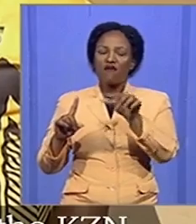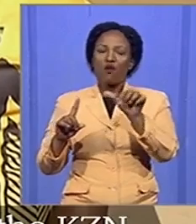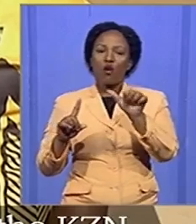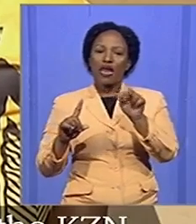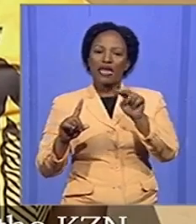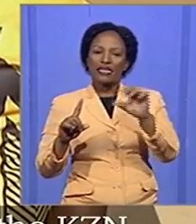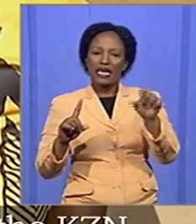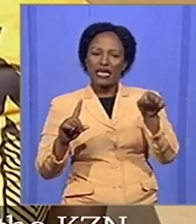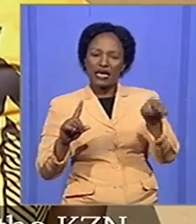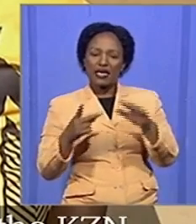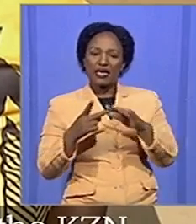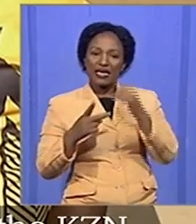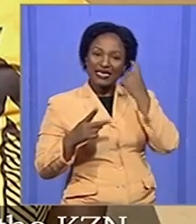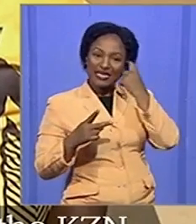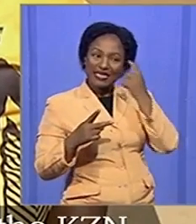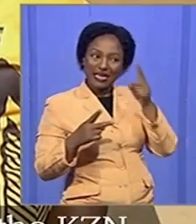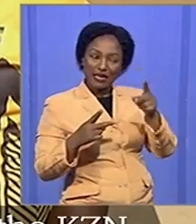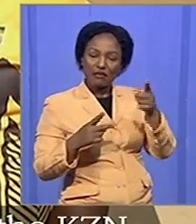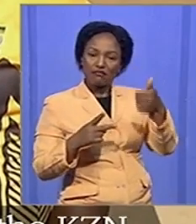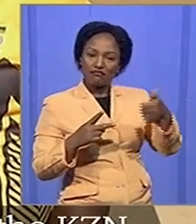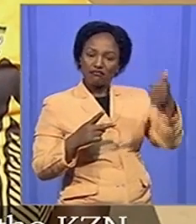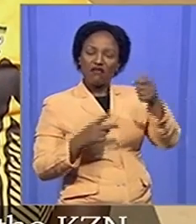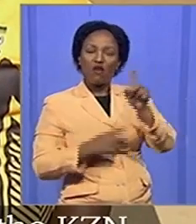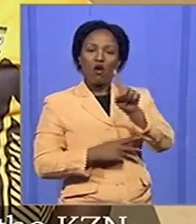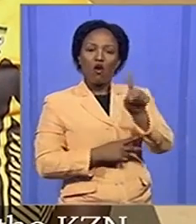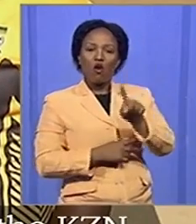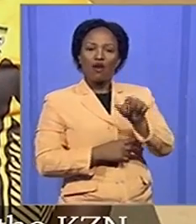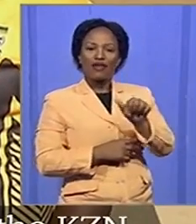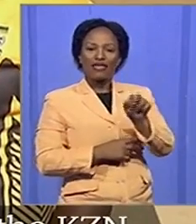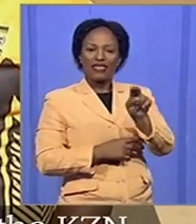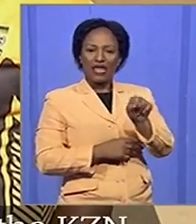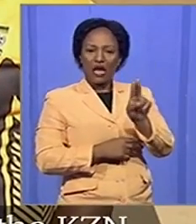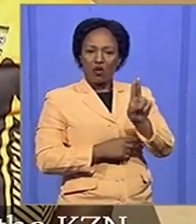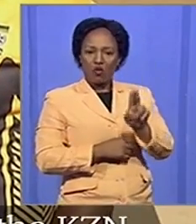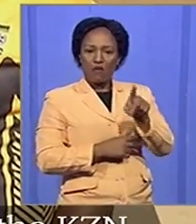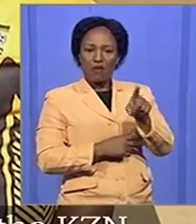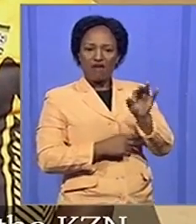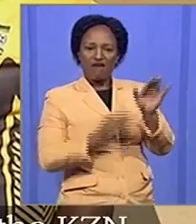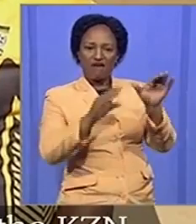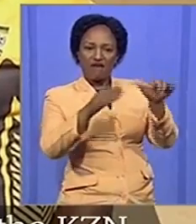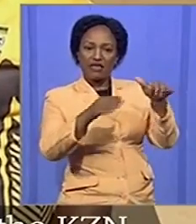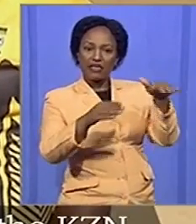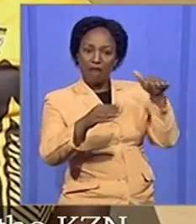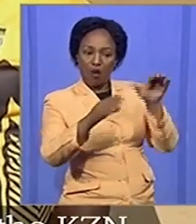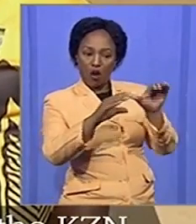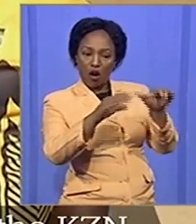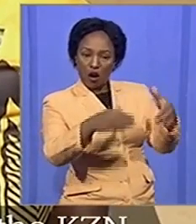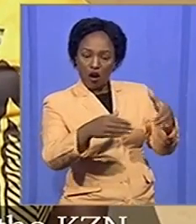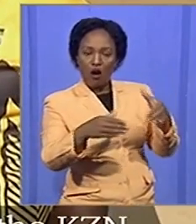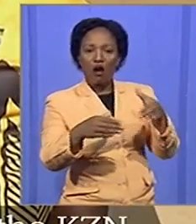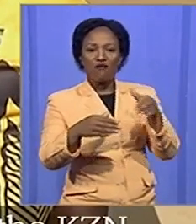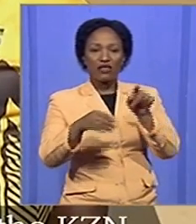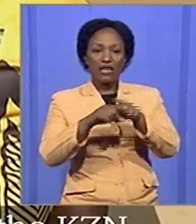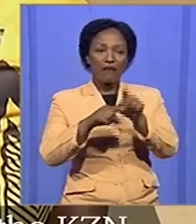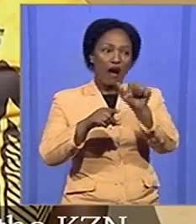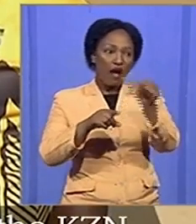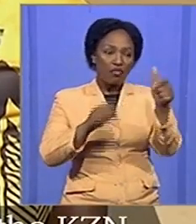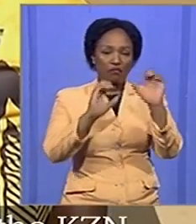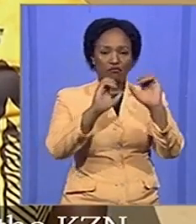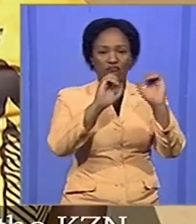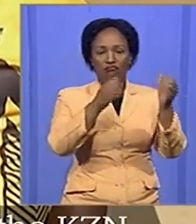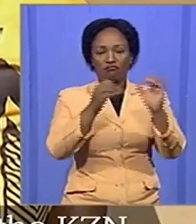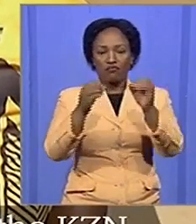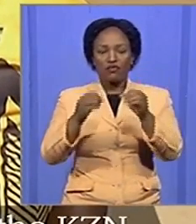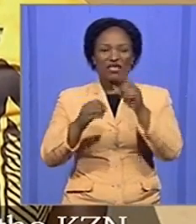Congress and the Secretary General of ZANU-PF. We're looking forward to all our fraternal organizations and our sister friends